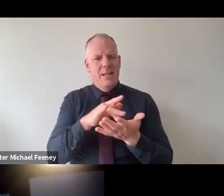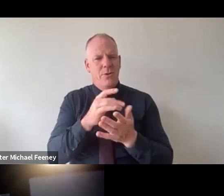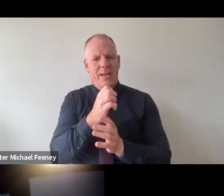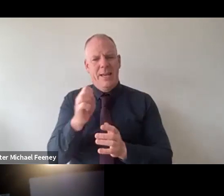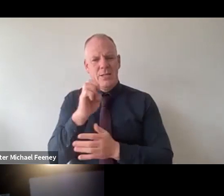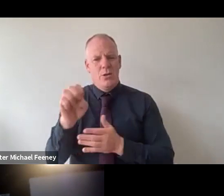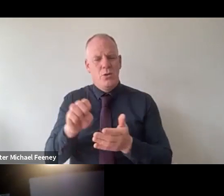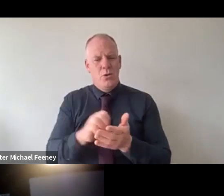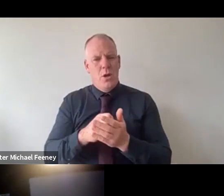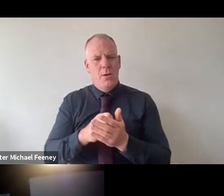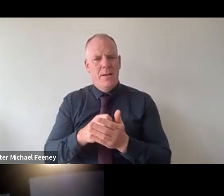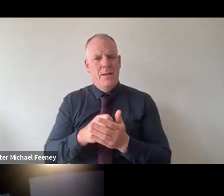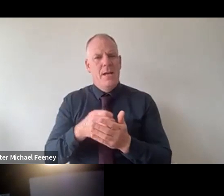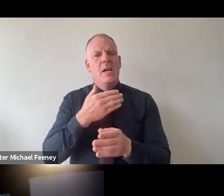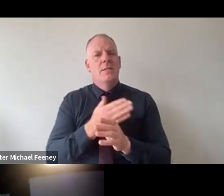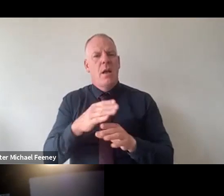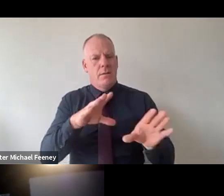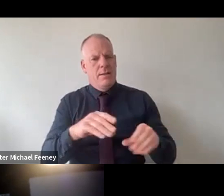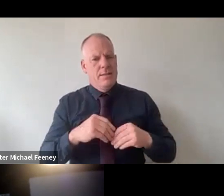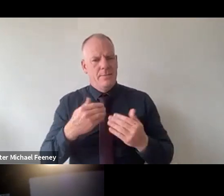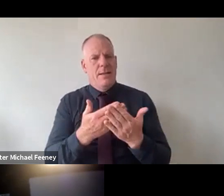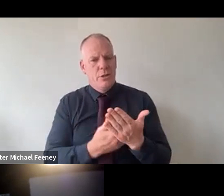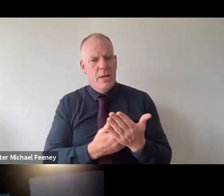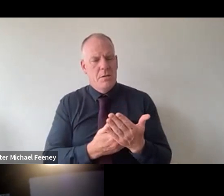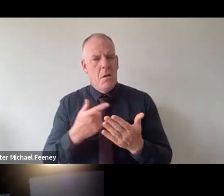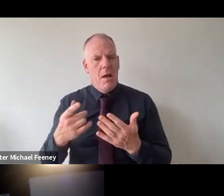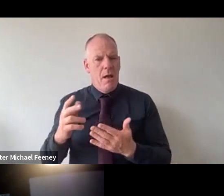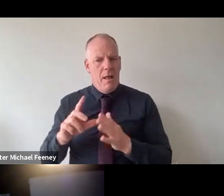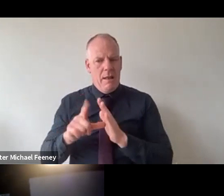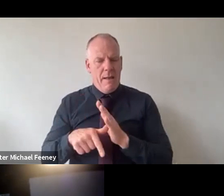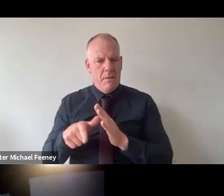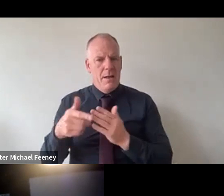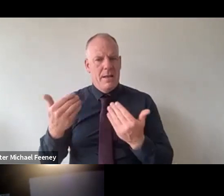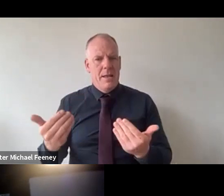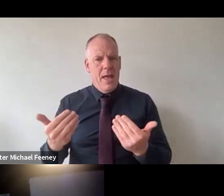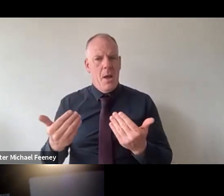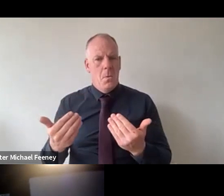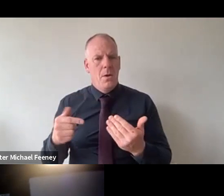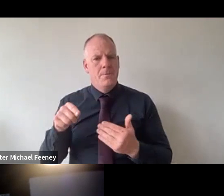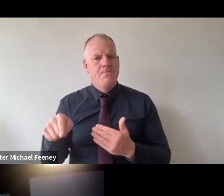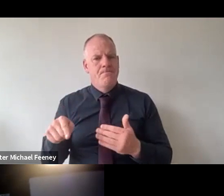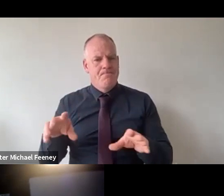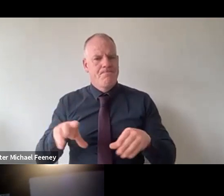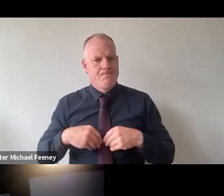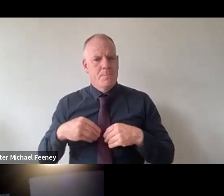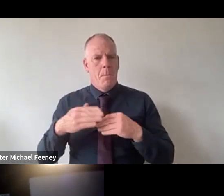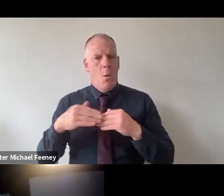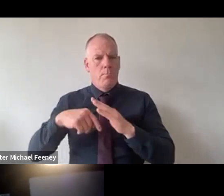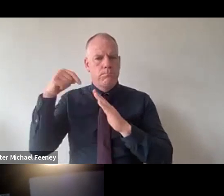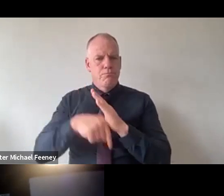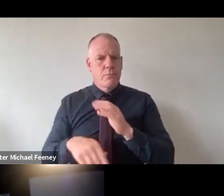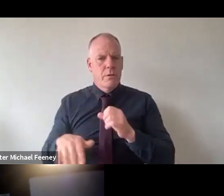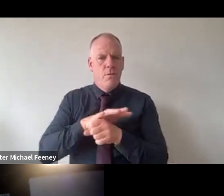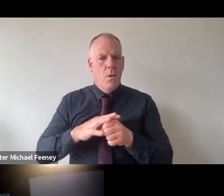Europe, who started to adopt their legislation much later, they adopted it in a much more comprehensive